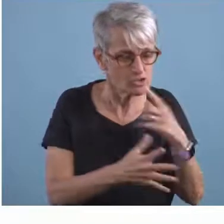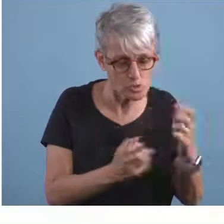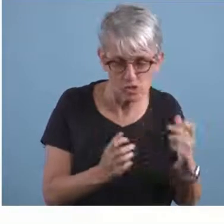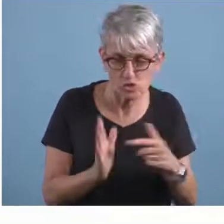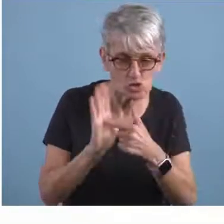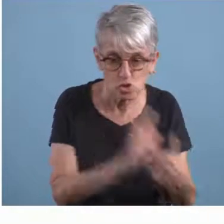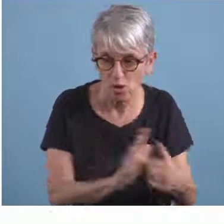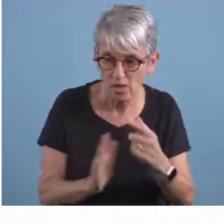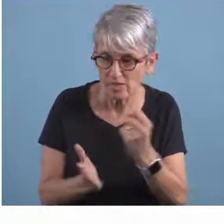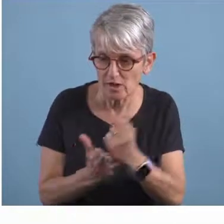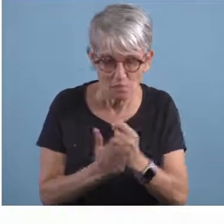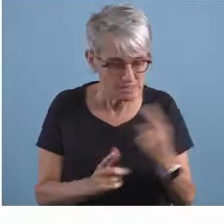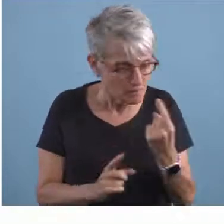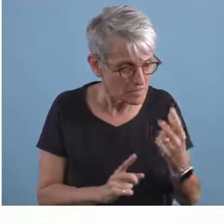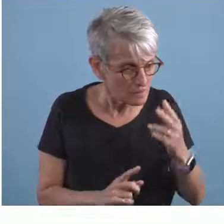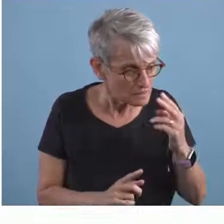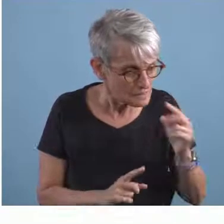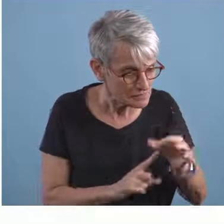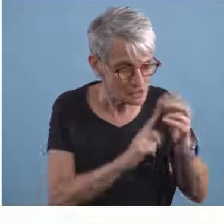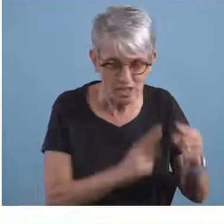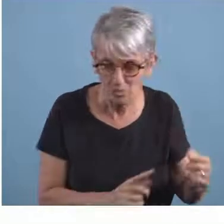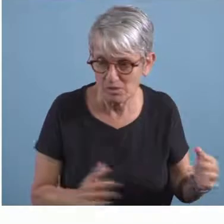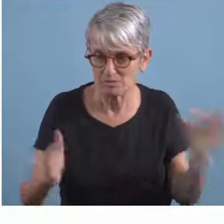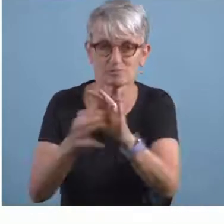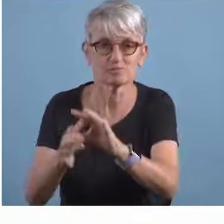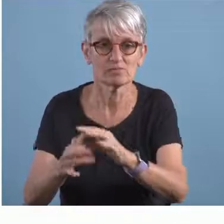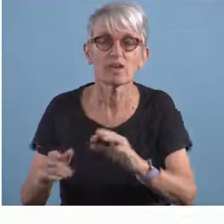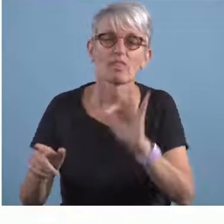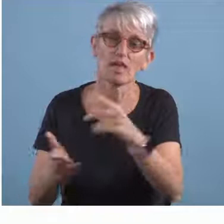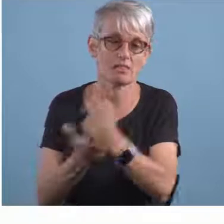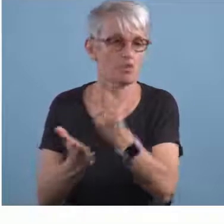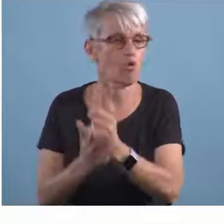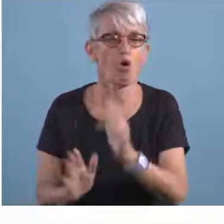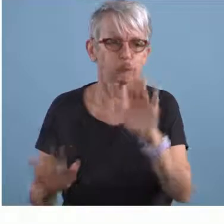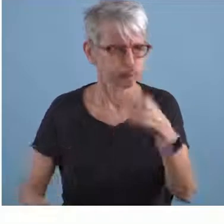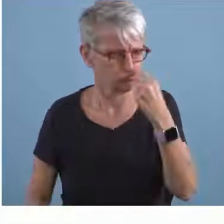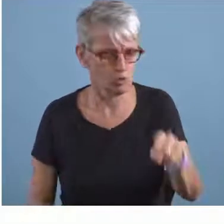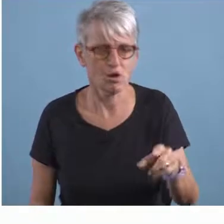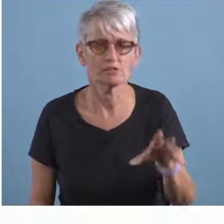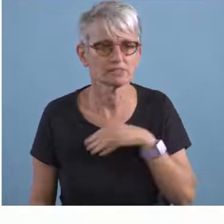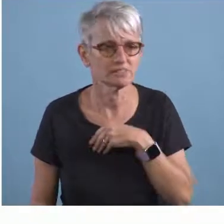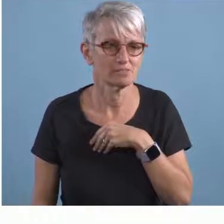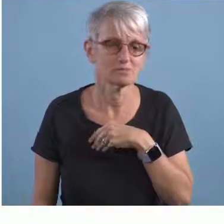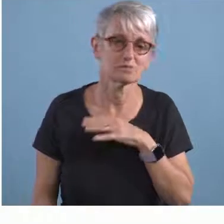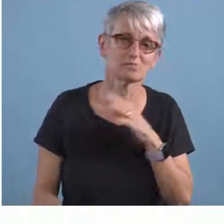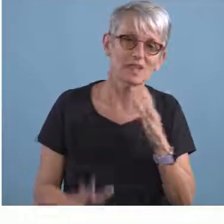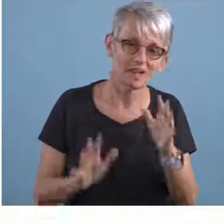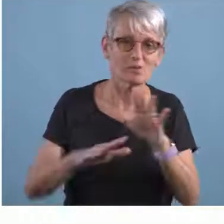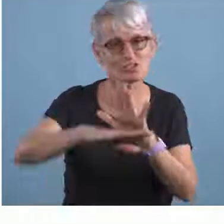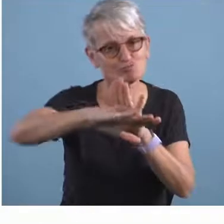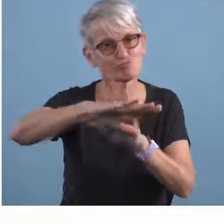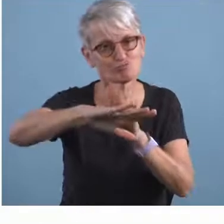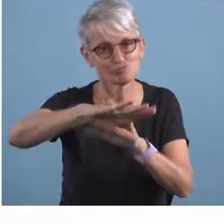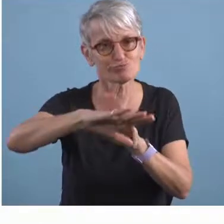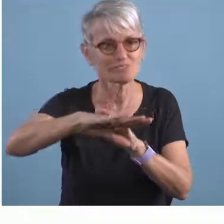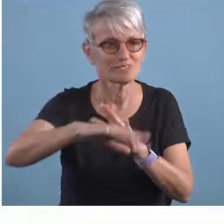really special. And this therapist was fine with that. But I want to point